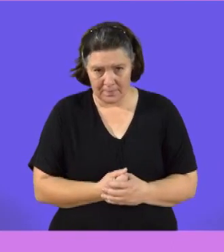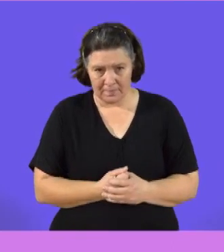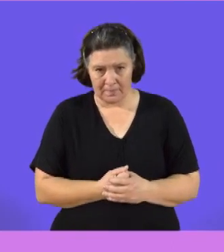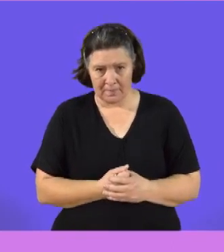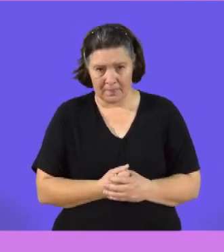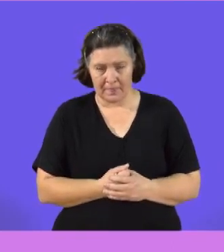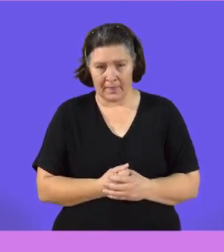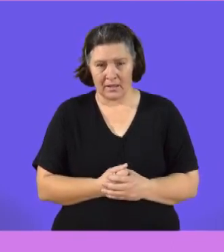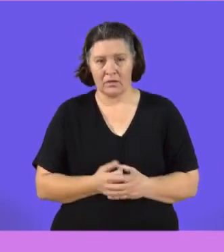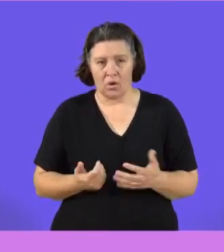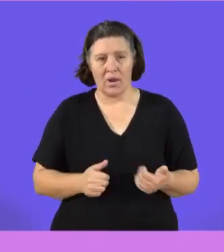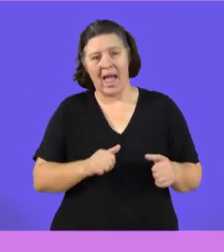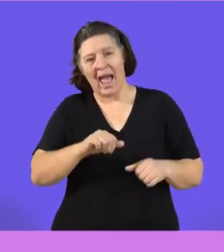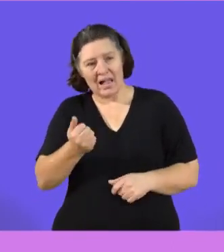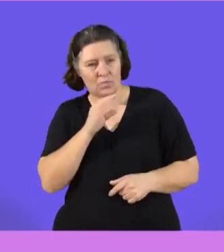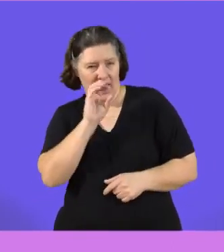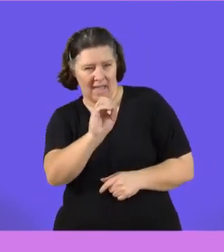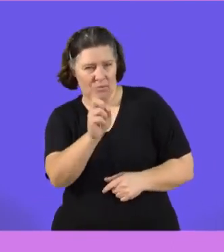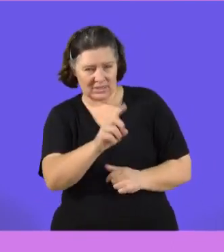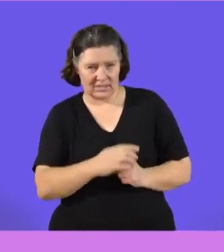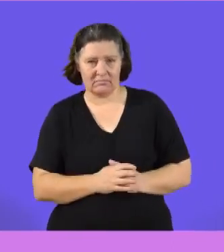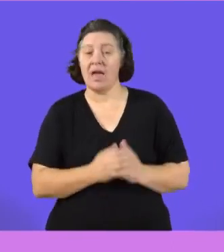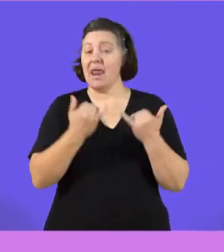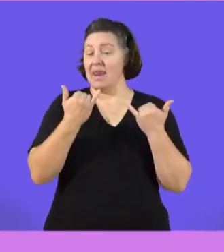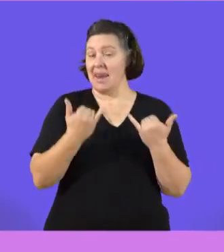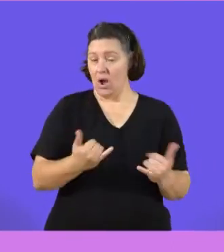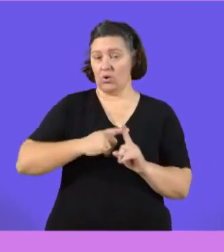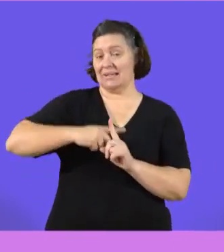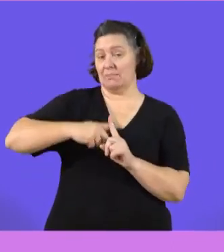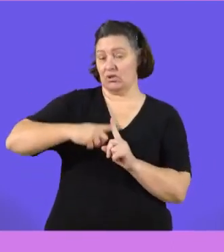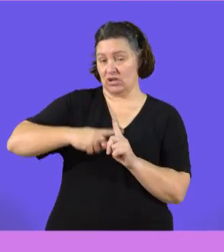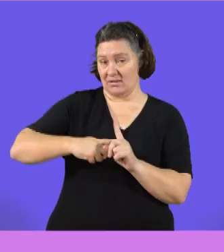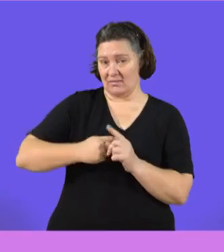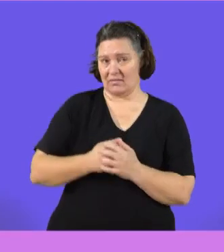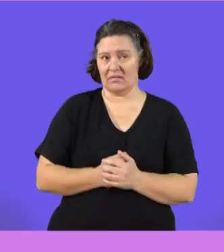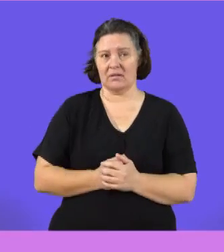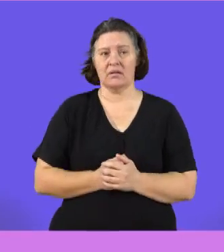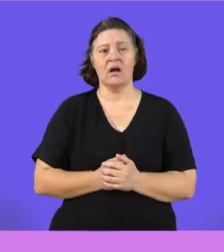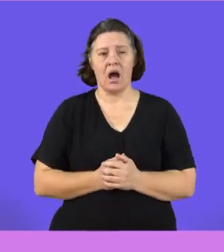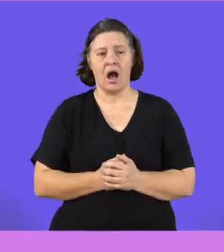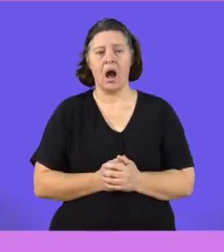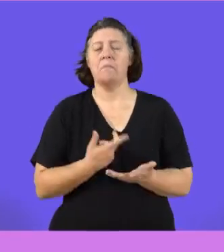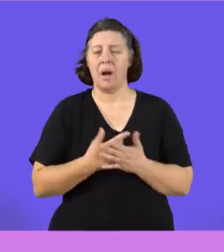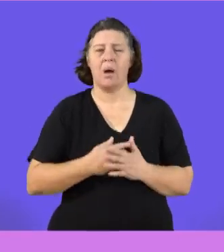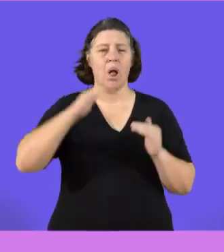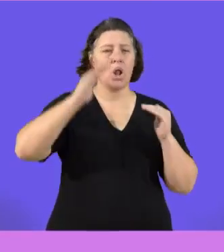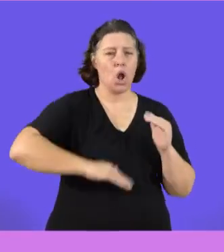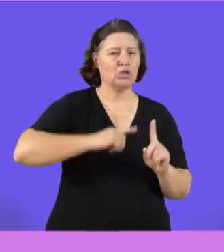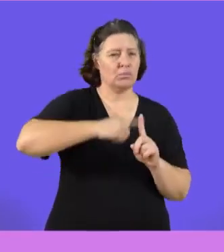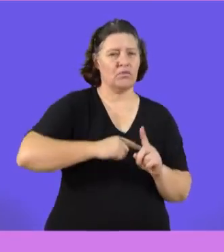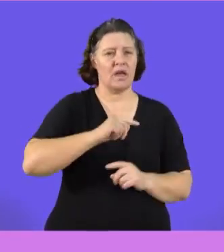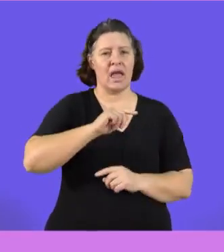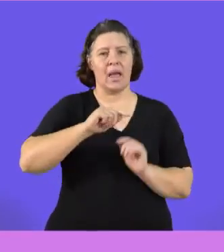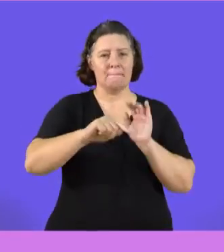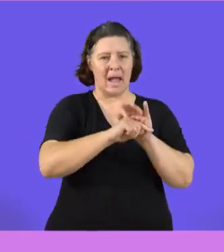then let's quickly look at what else we have in store. Here we are saying a record low temperature of